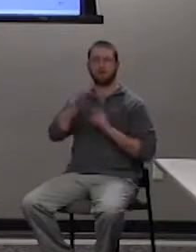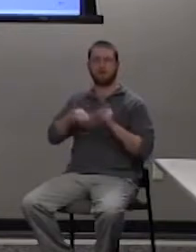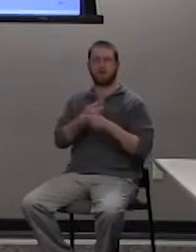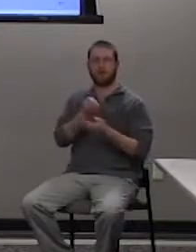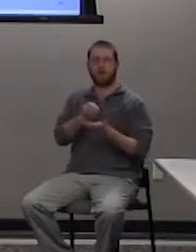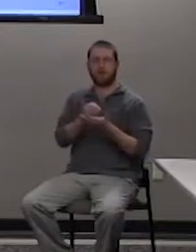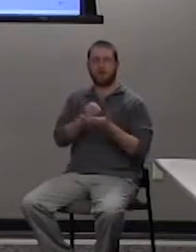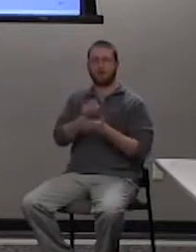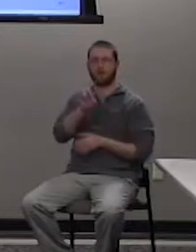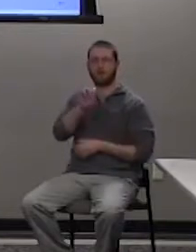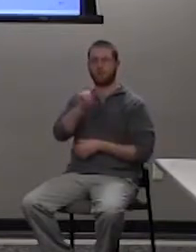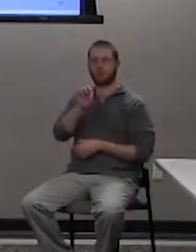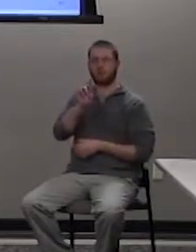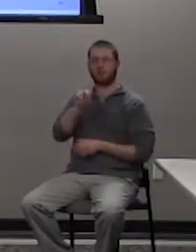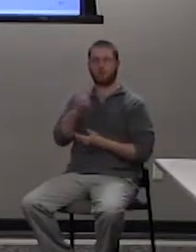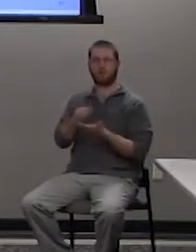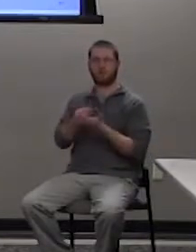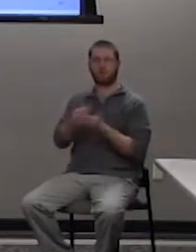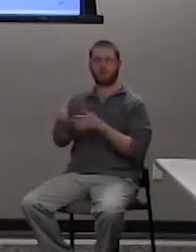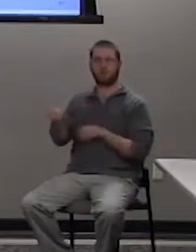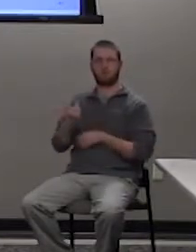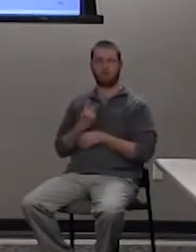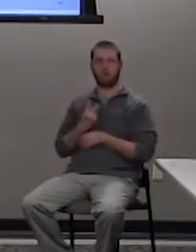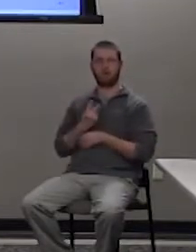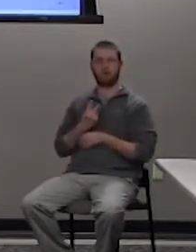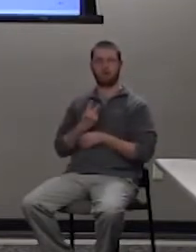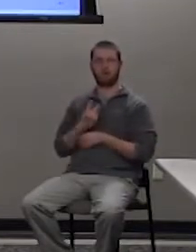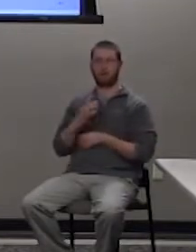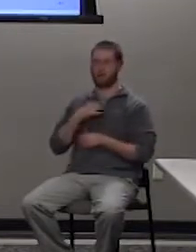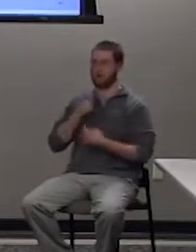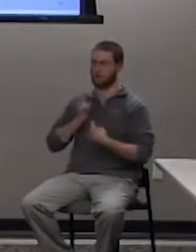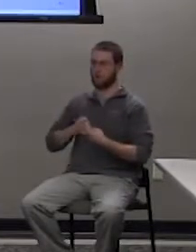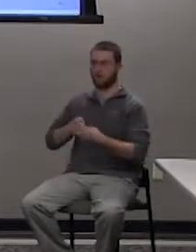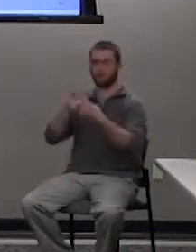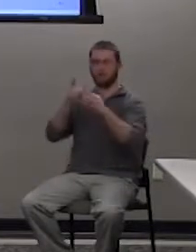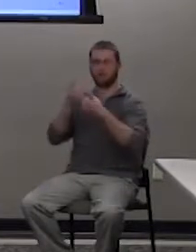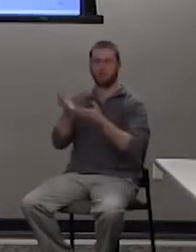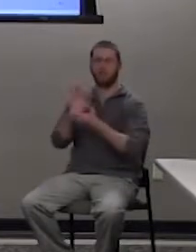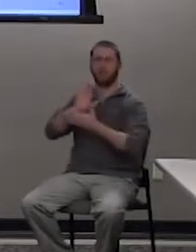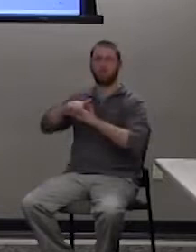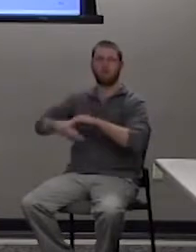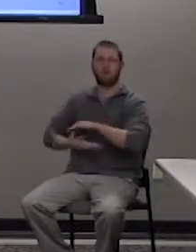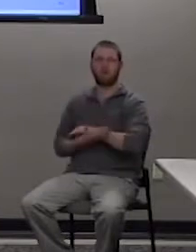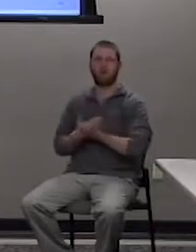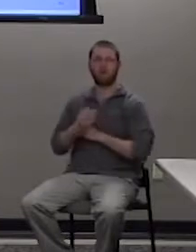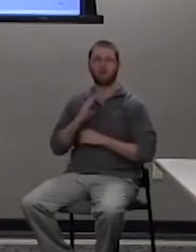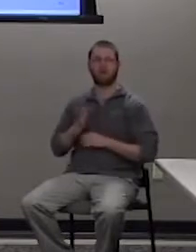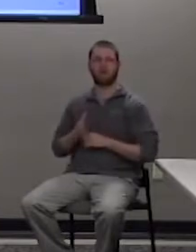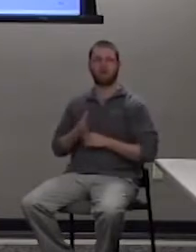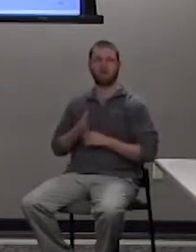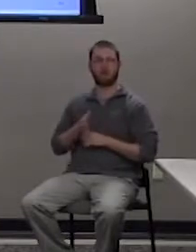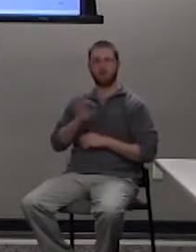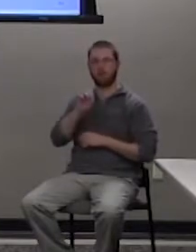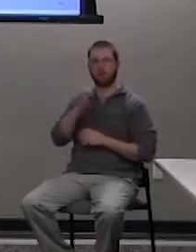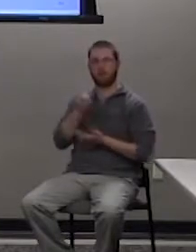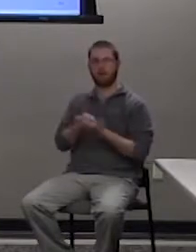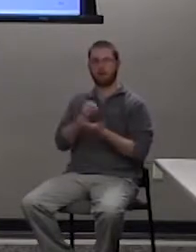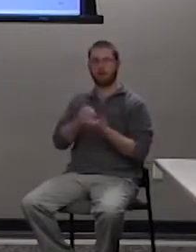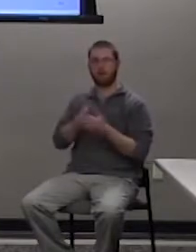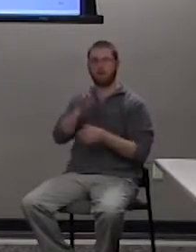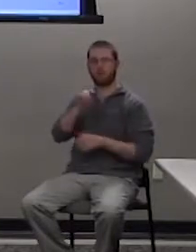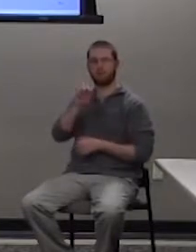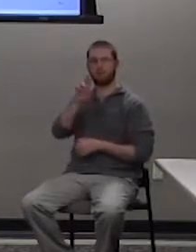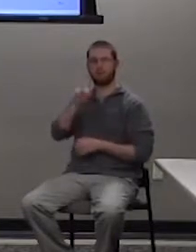economic return, and I will argue with you all night long on that. But if we're not getting the economic return we want for this